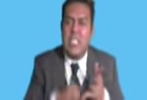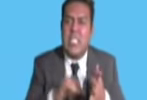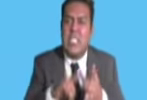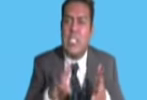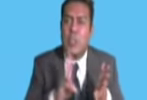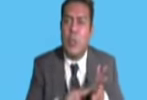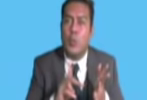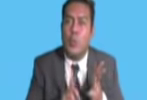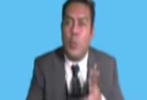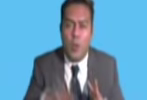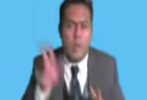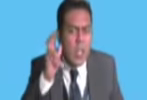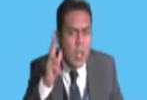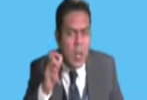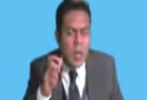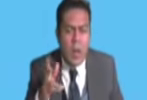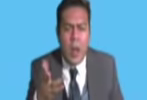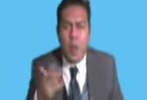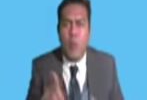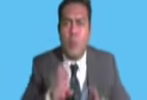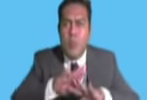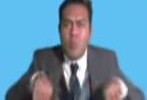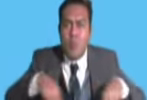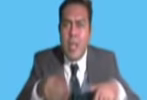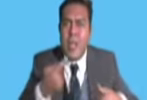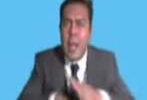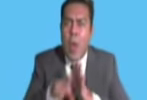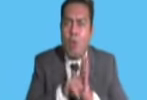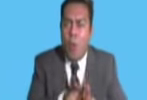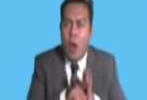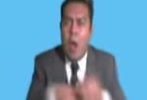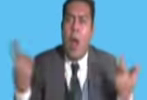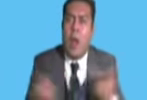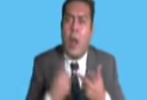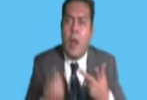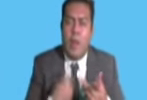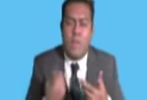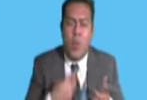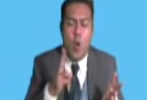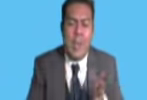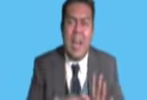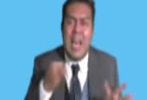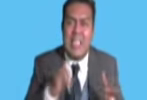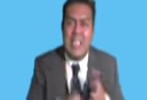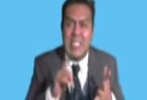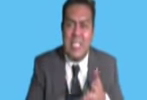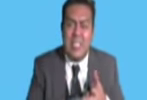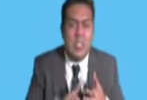be swimming pool in Lotoka. And again in the budget, another allocation for Nasinu, swimming